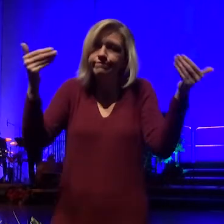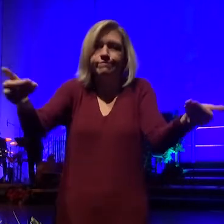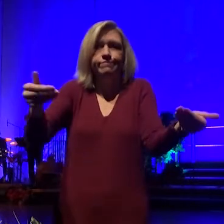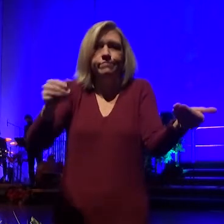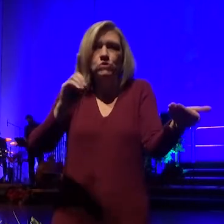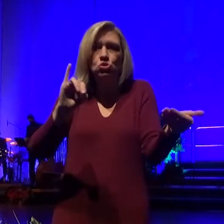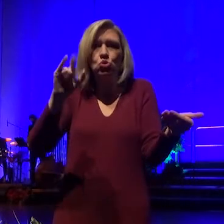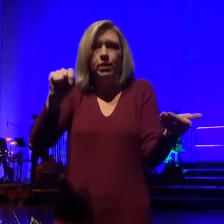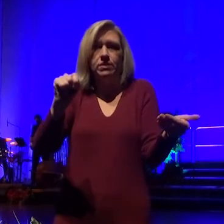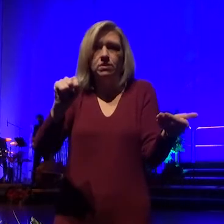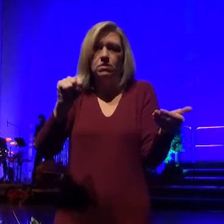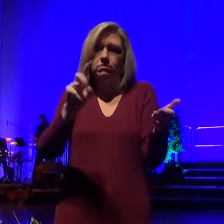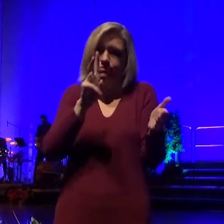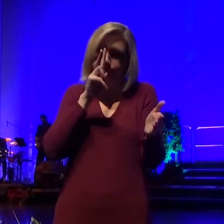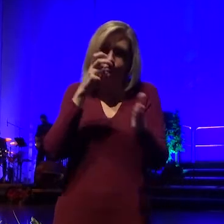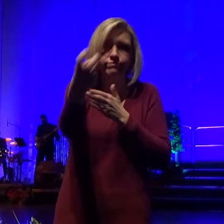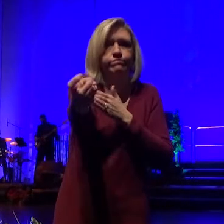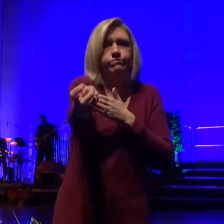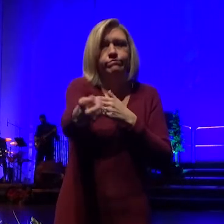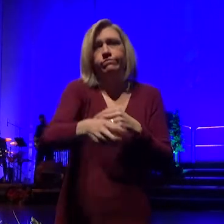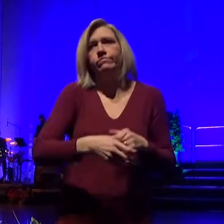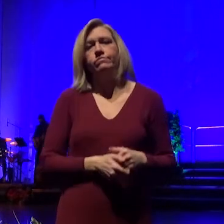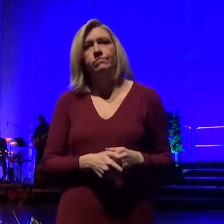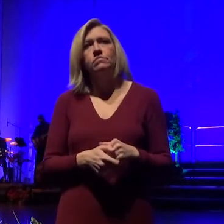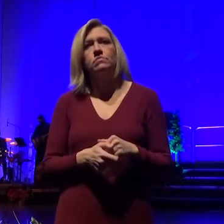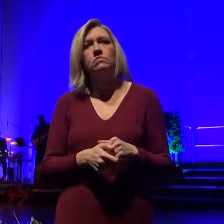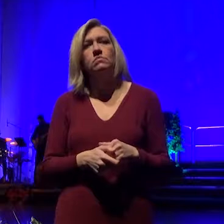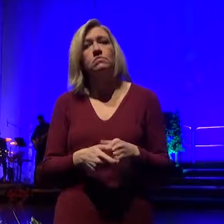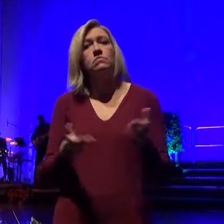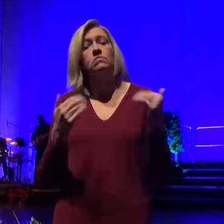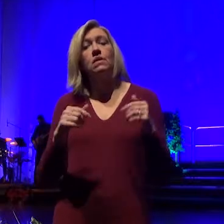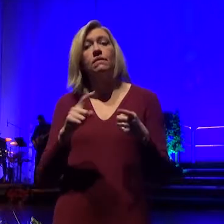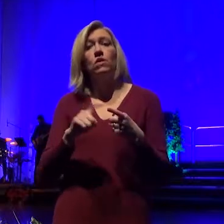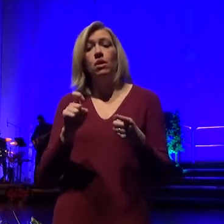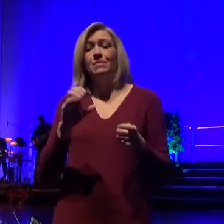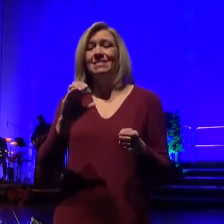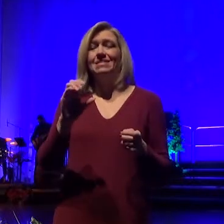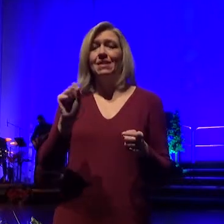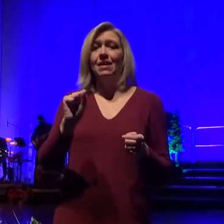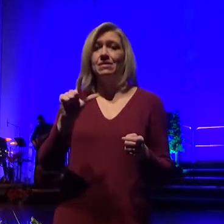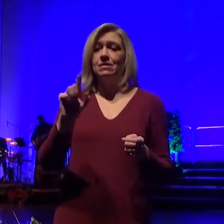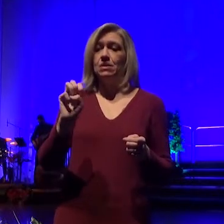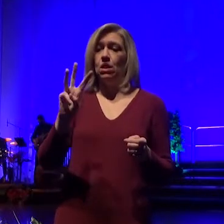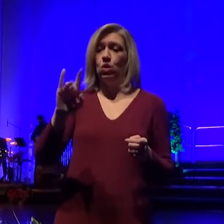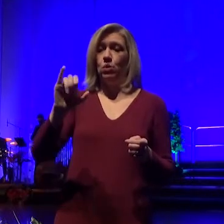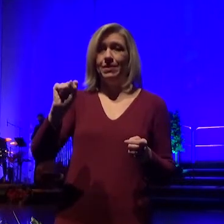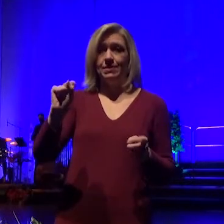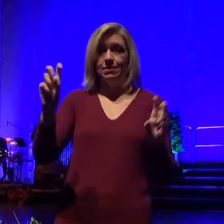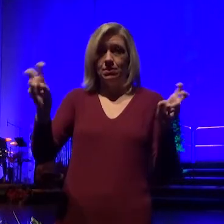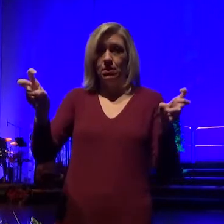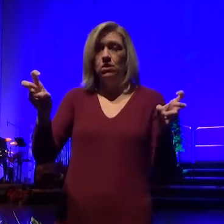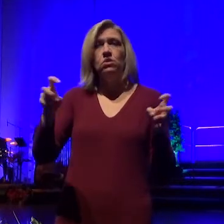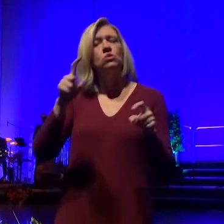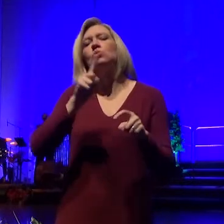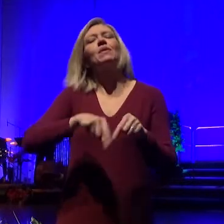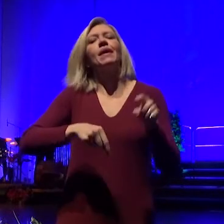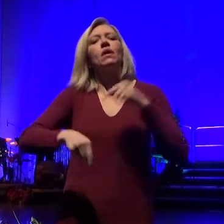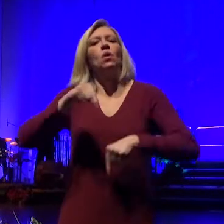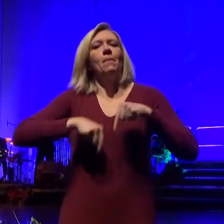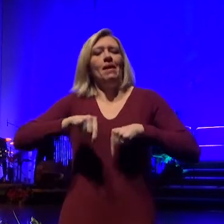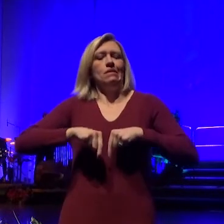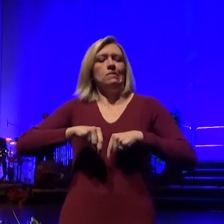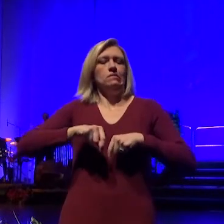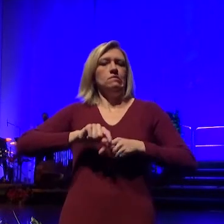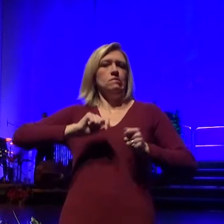it. Throw yourself. And from C.S. Lewis, you can't go back and change the